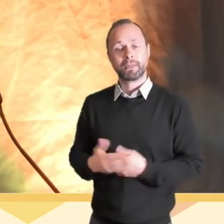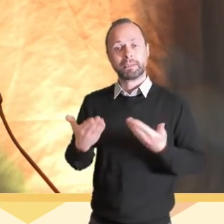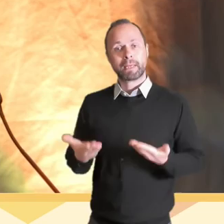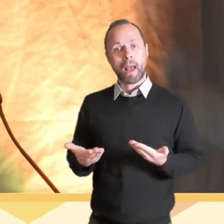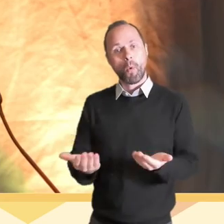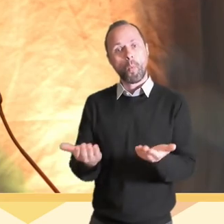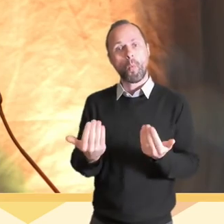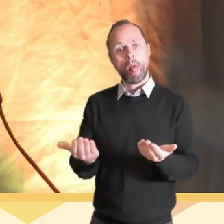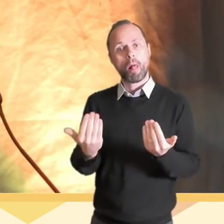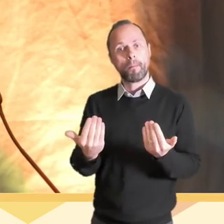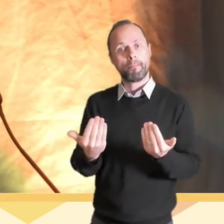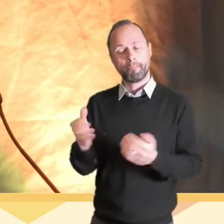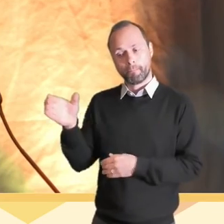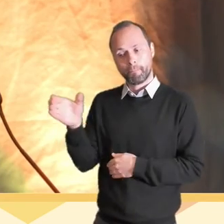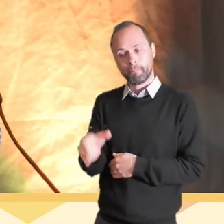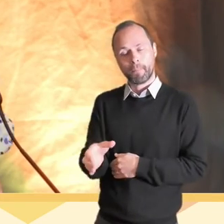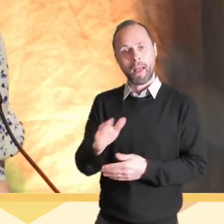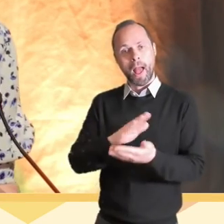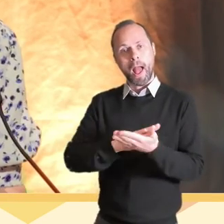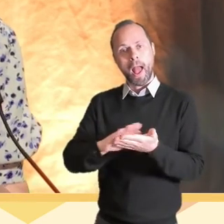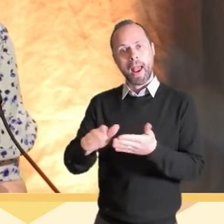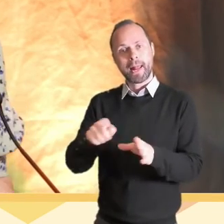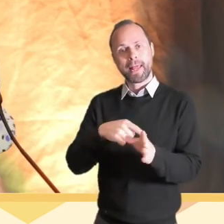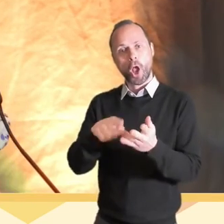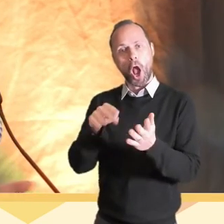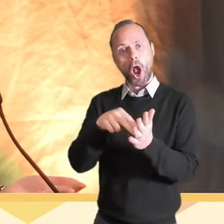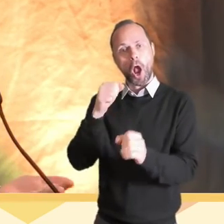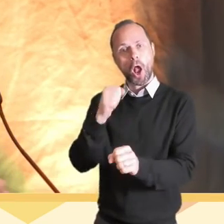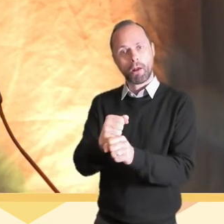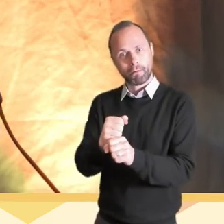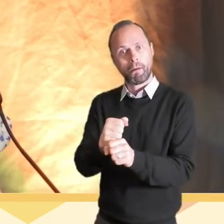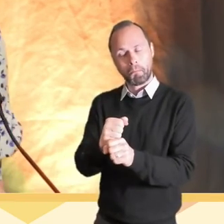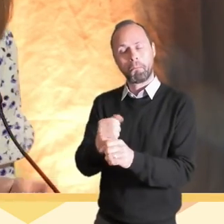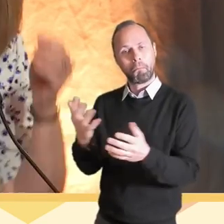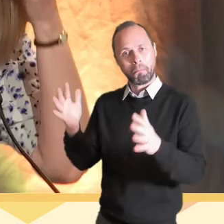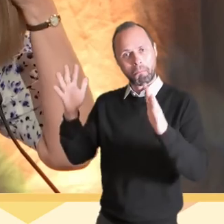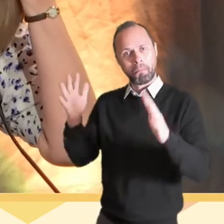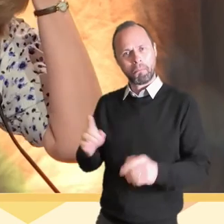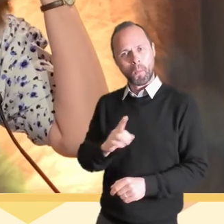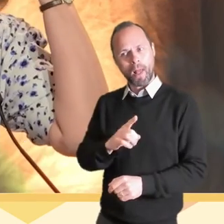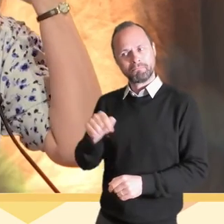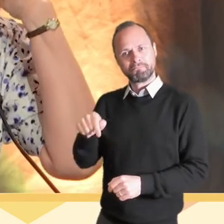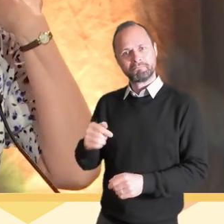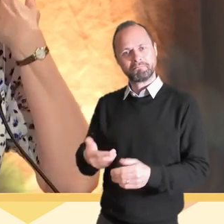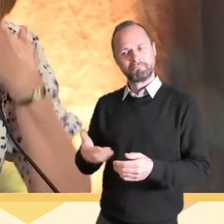incoming President, the Reverend Hayley Young. Woo! Yes, I think that's okay.